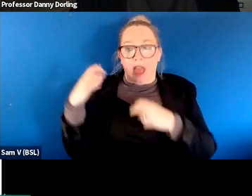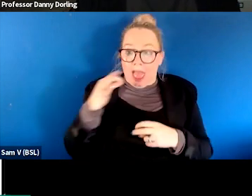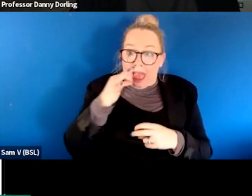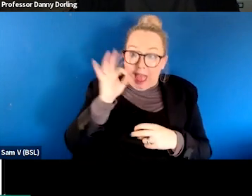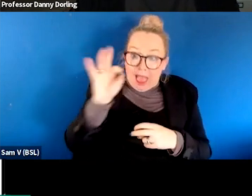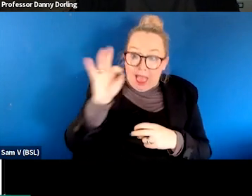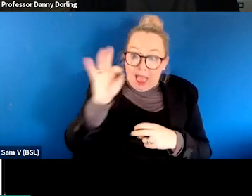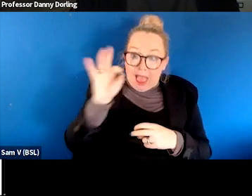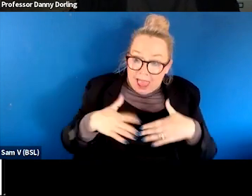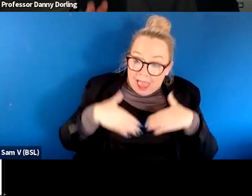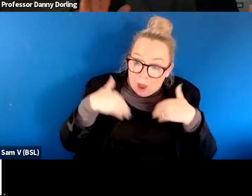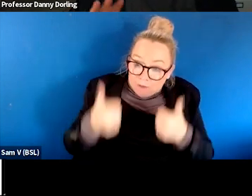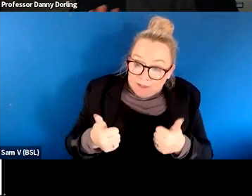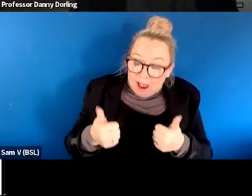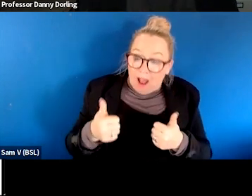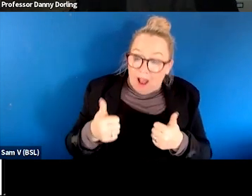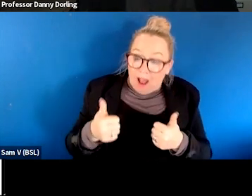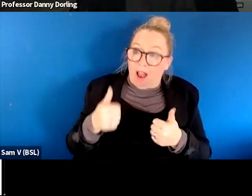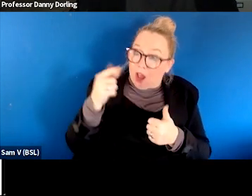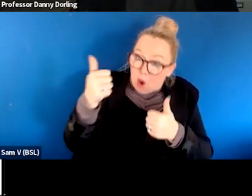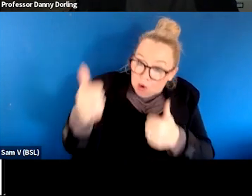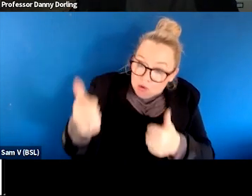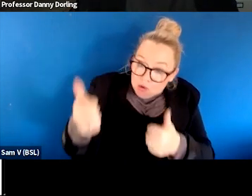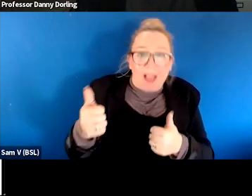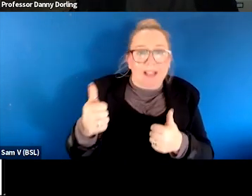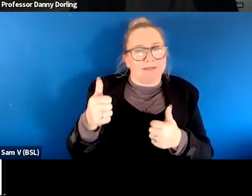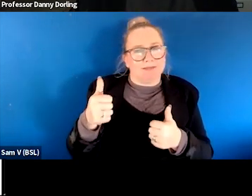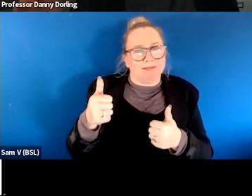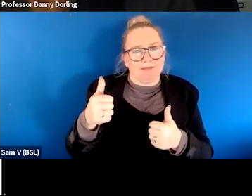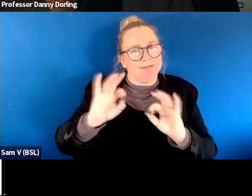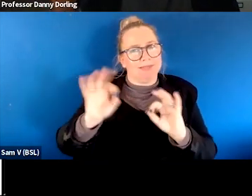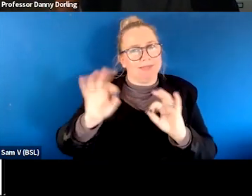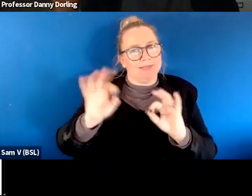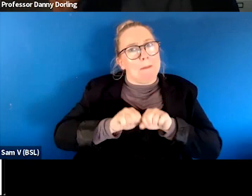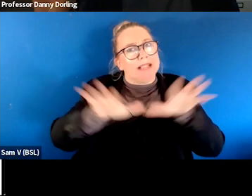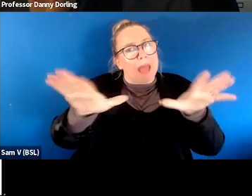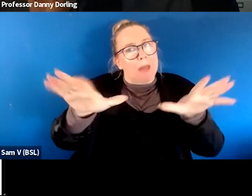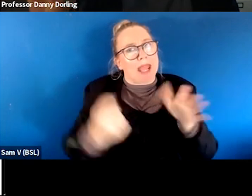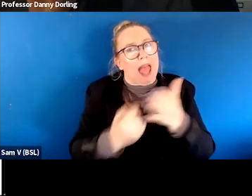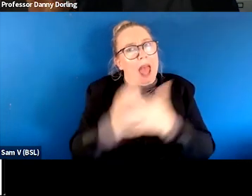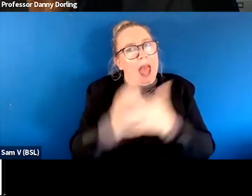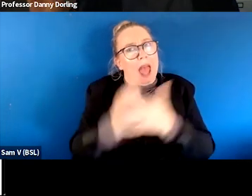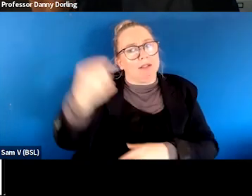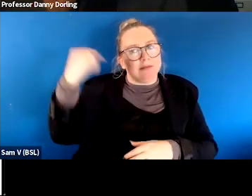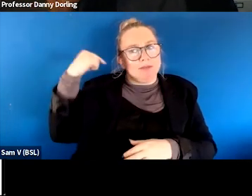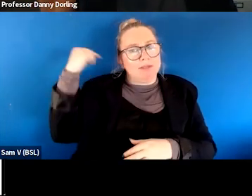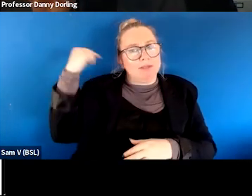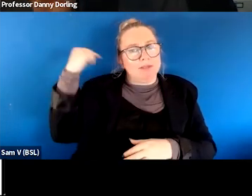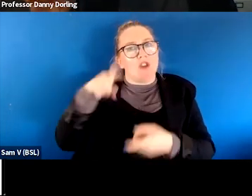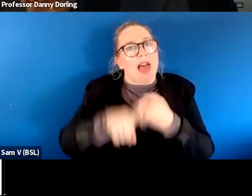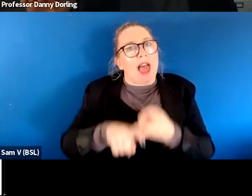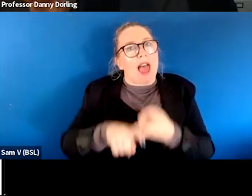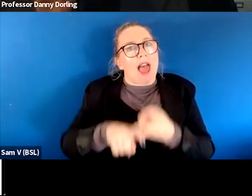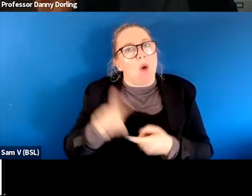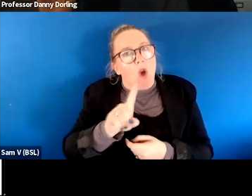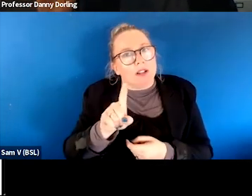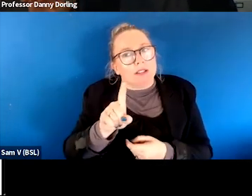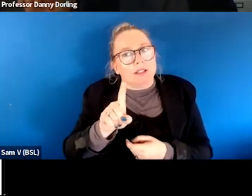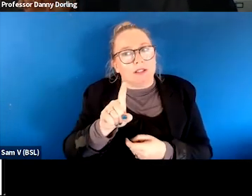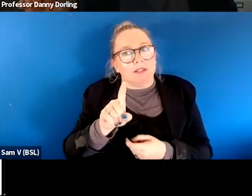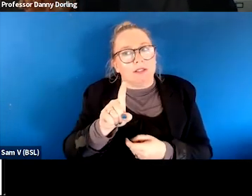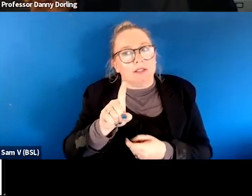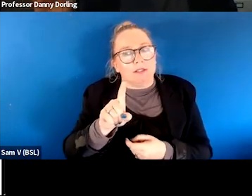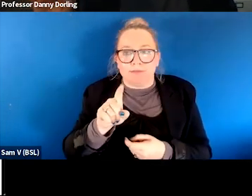week or every 2 weeks throughout it. All previous pandemics that I've seen, we've had to rely on the testimony